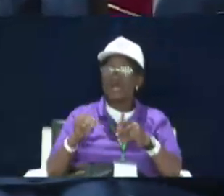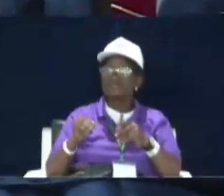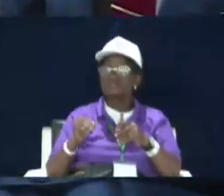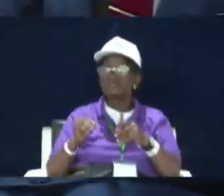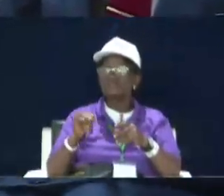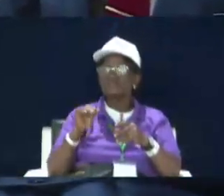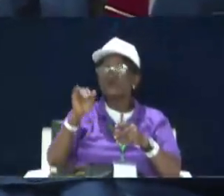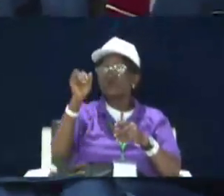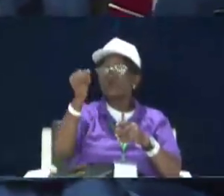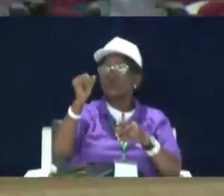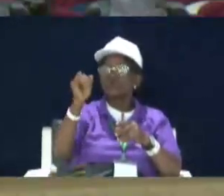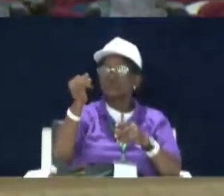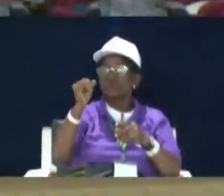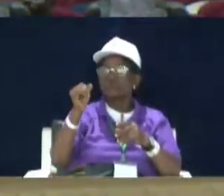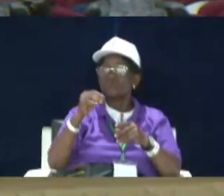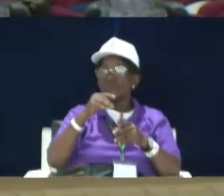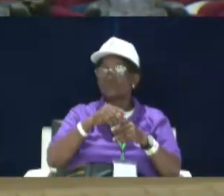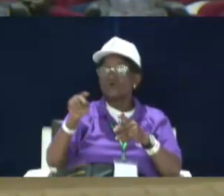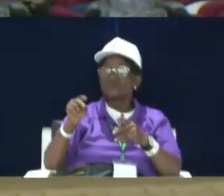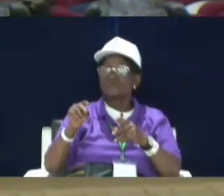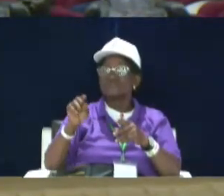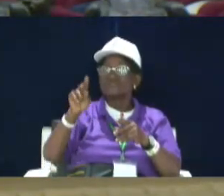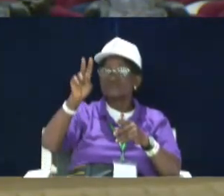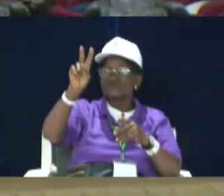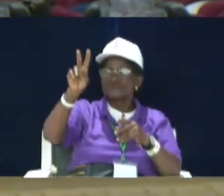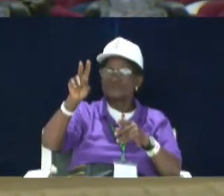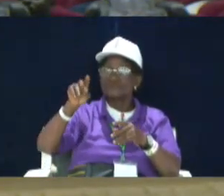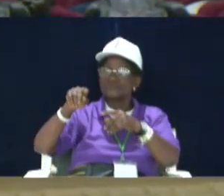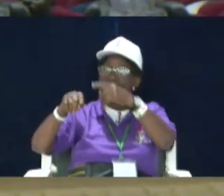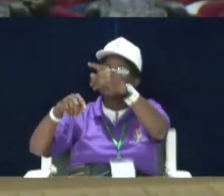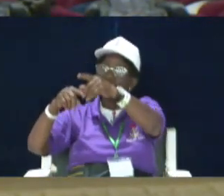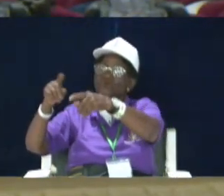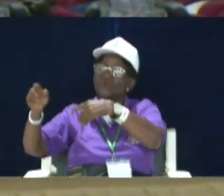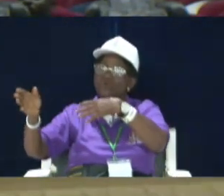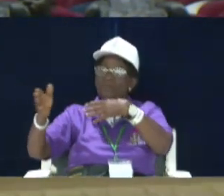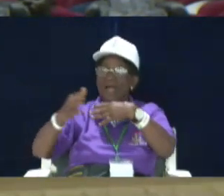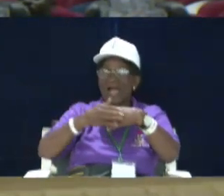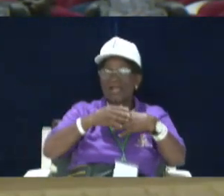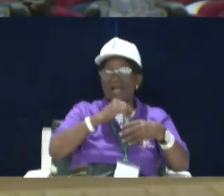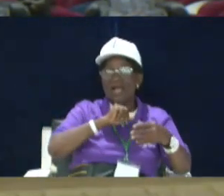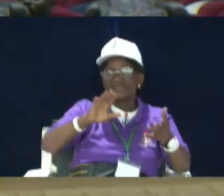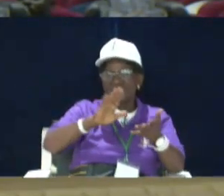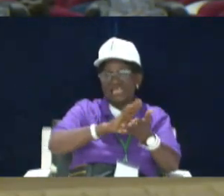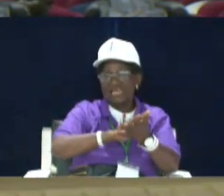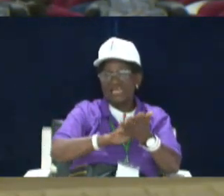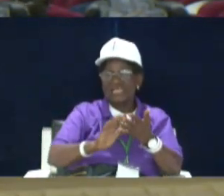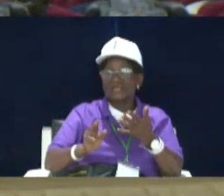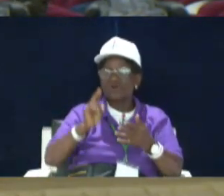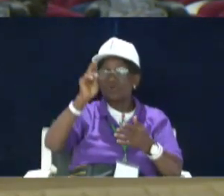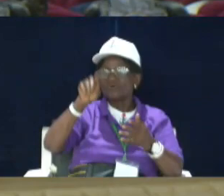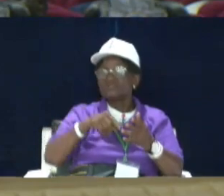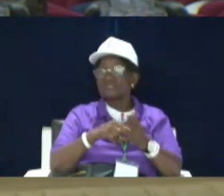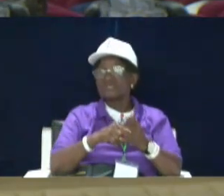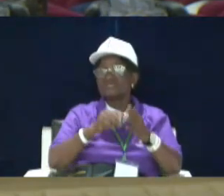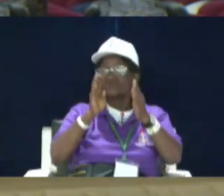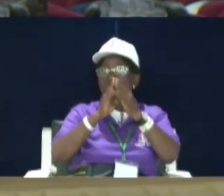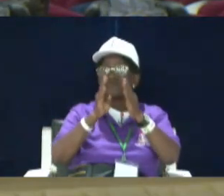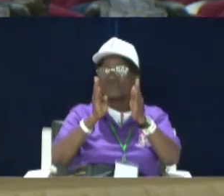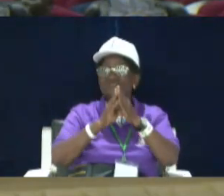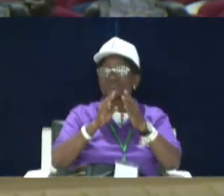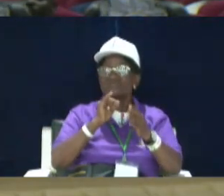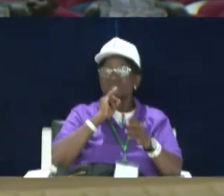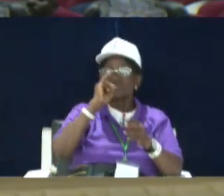2. Go home, go and tidy up. This convention is too good